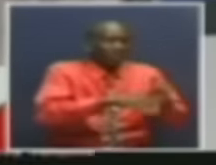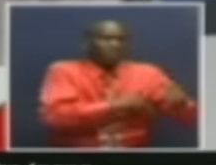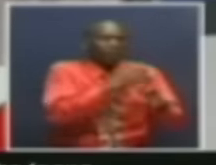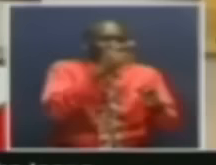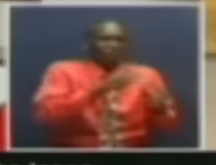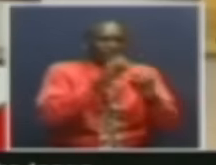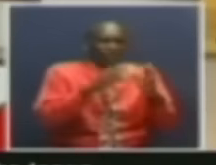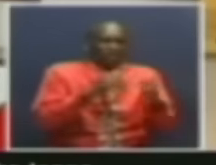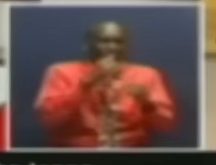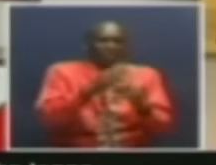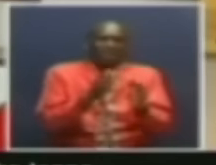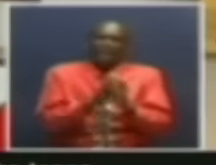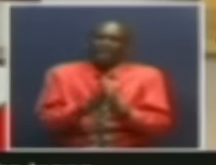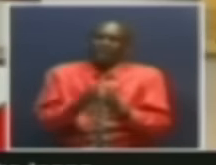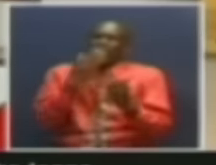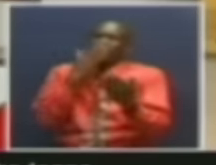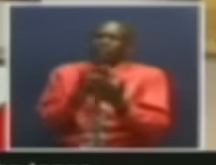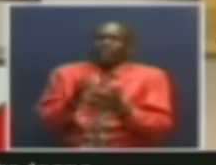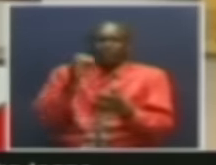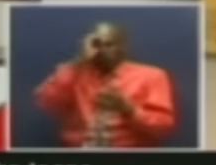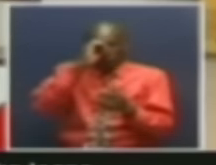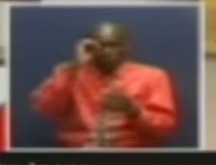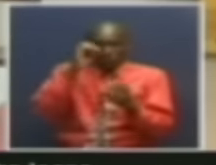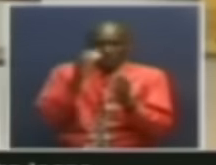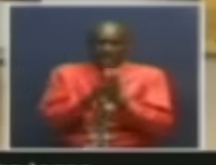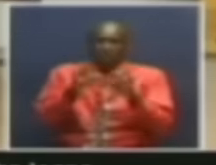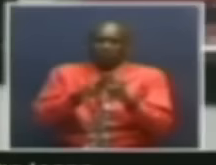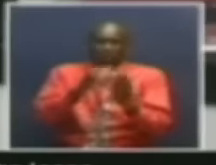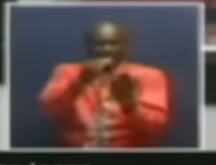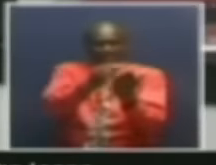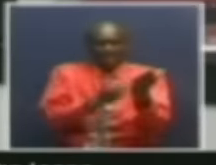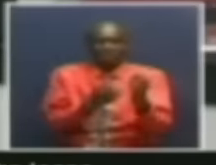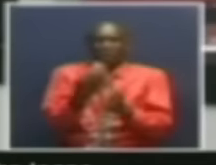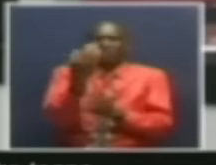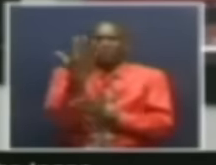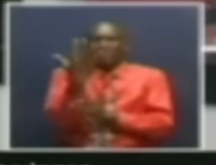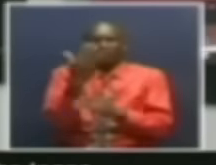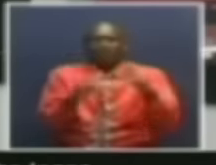can tell you for sure he's watching. Thank you for your opinion and your reactions. Thank and you. Also the list of five, or at